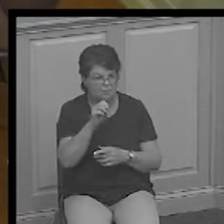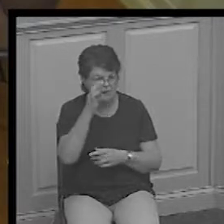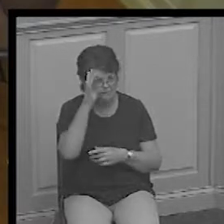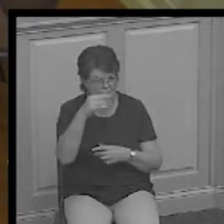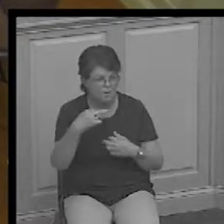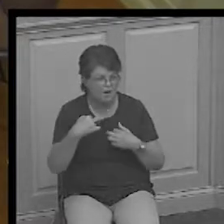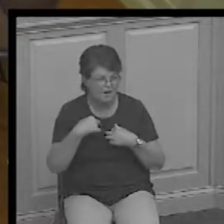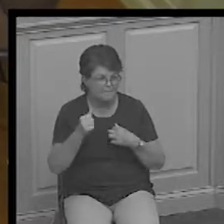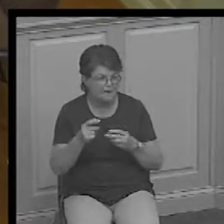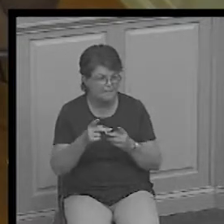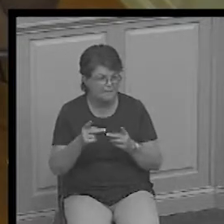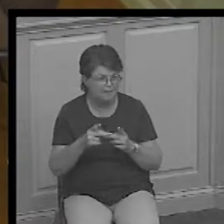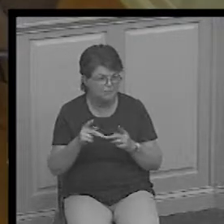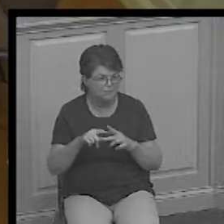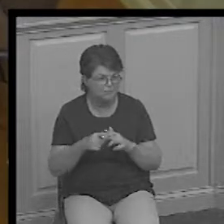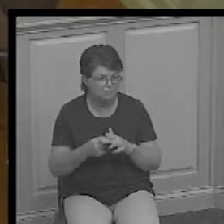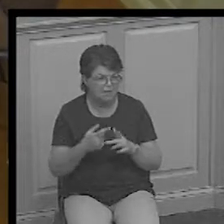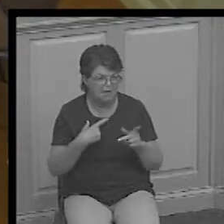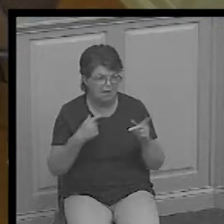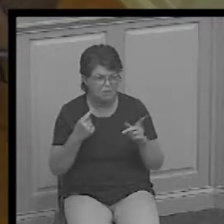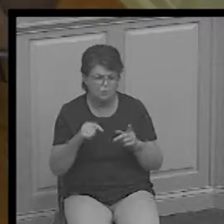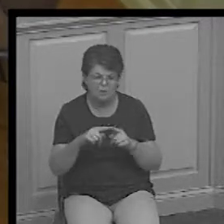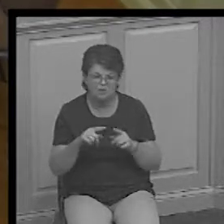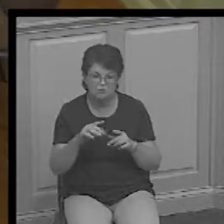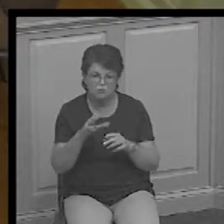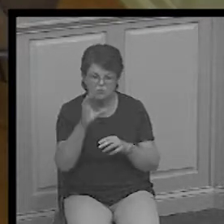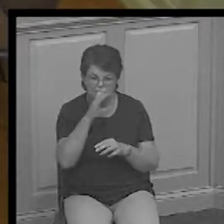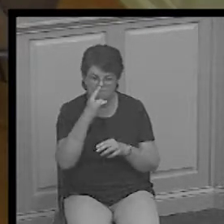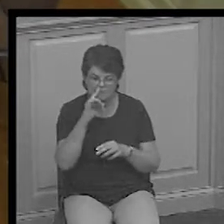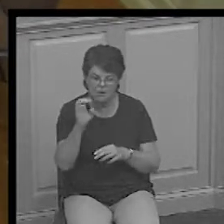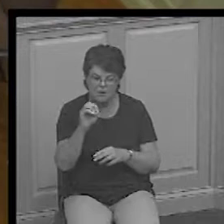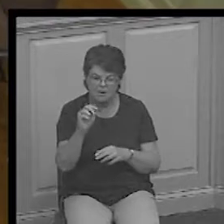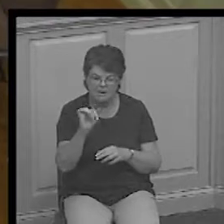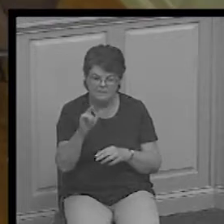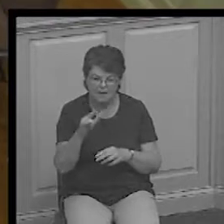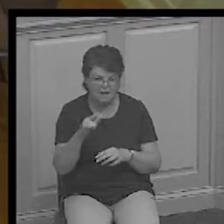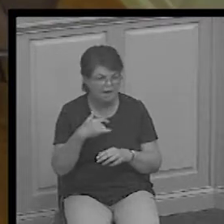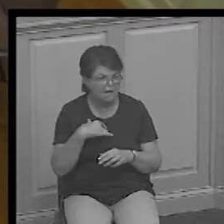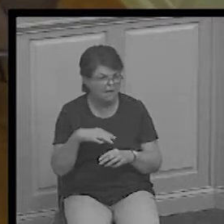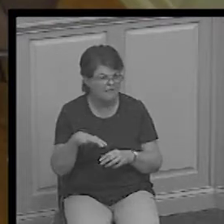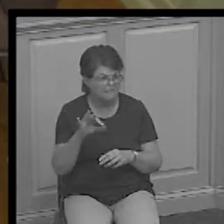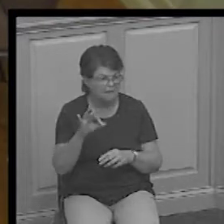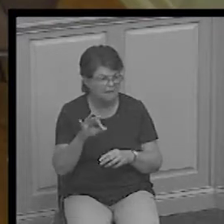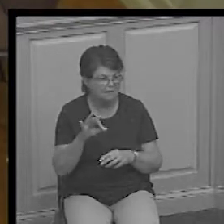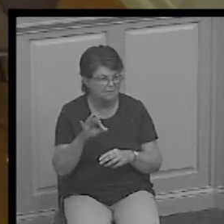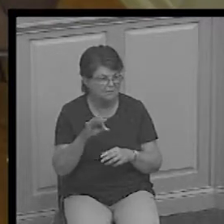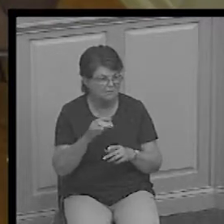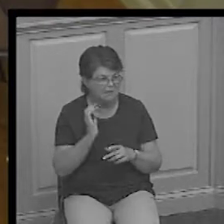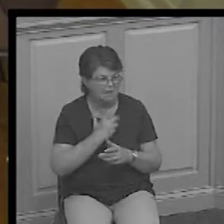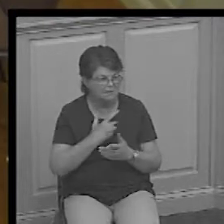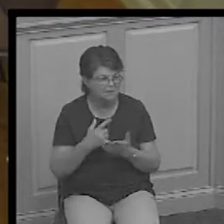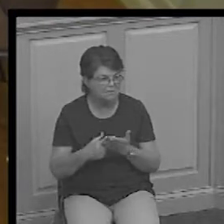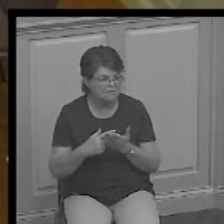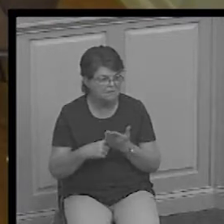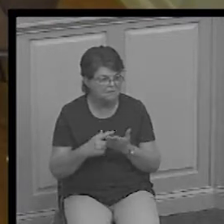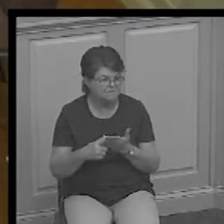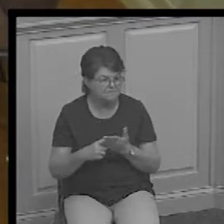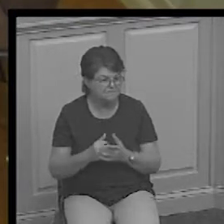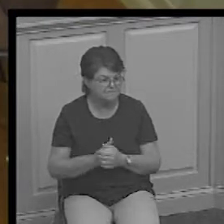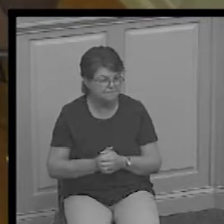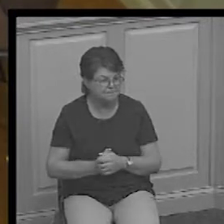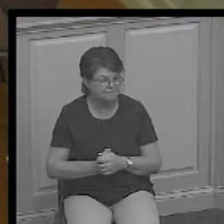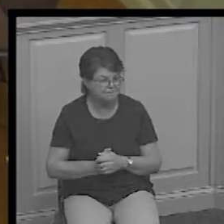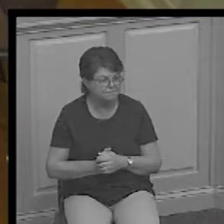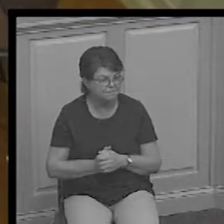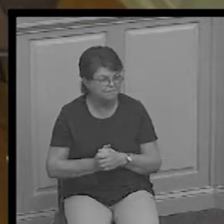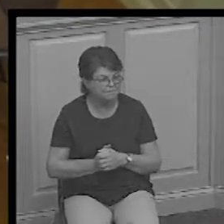start. I was You all have trying a to place find start. an email that I got earlier today, and I located it. It's in reference to our discussion.